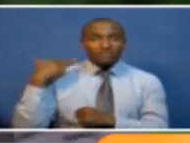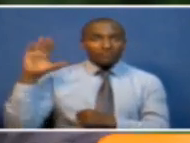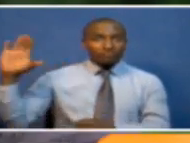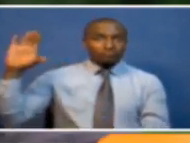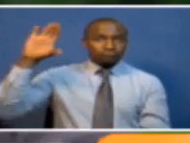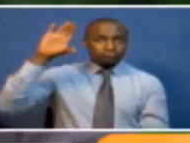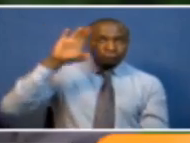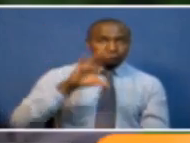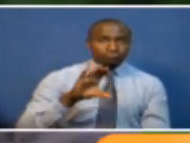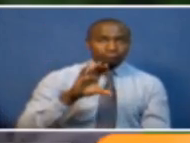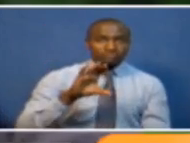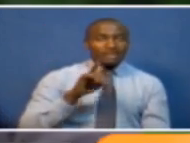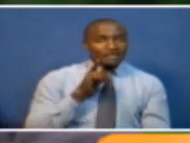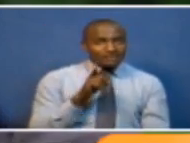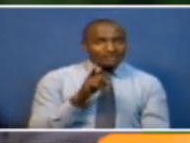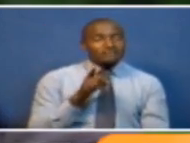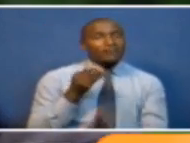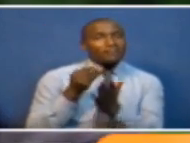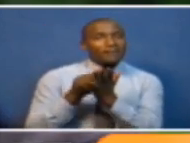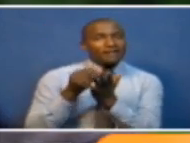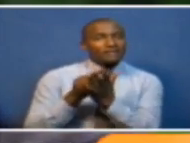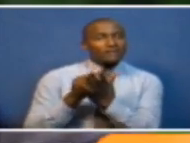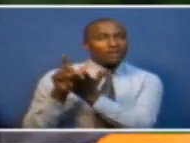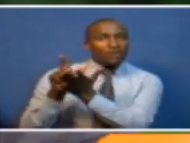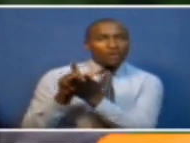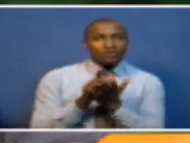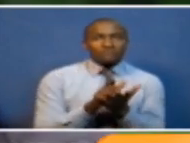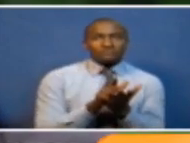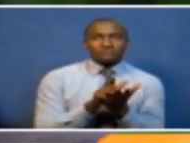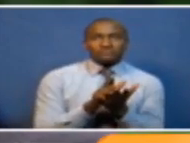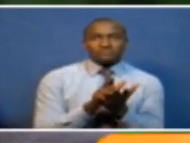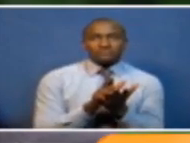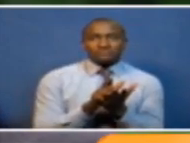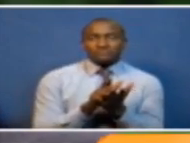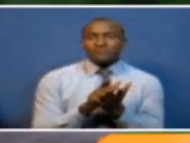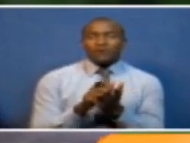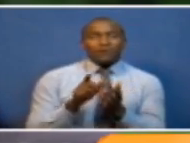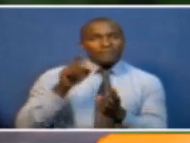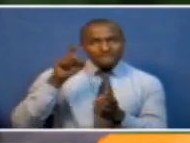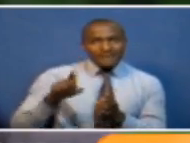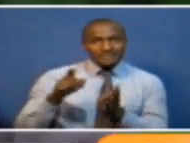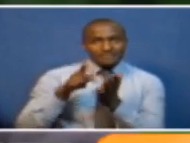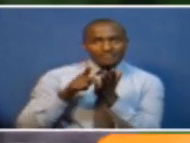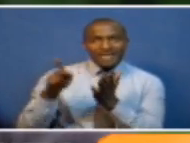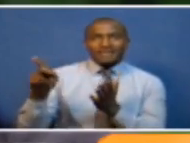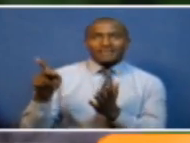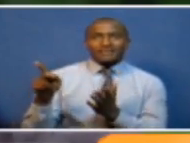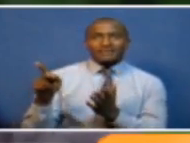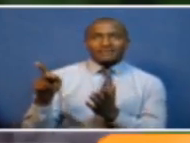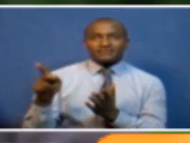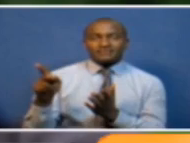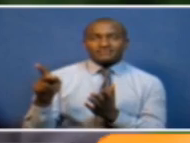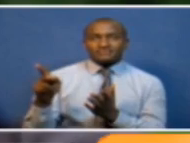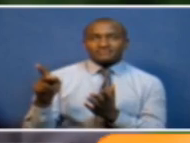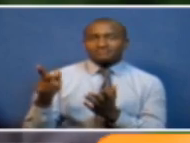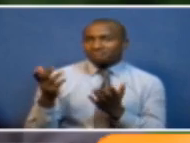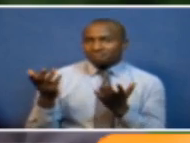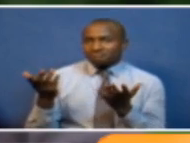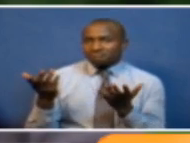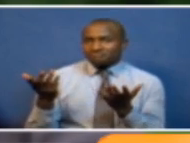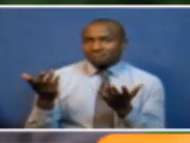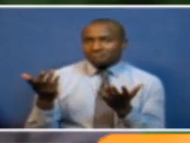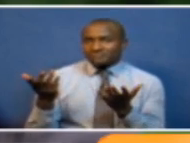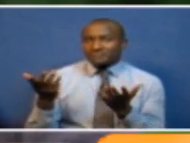is real investors' money. Some of it is equity, some of it is debt. A significant portion is debt. And these